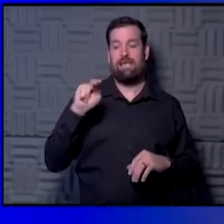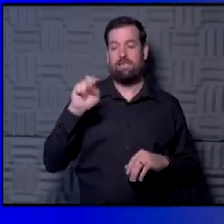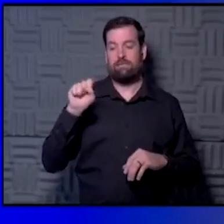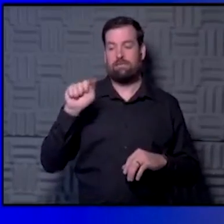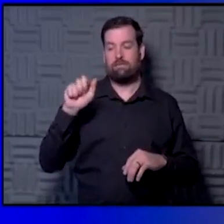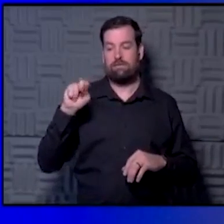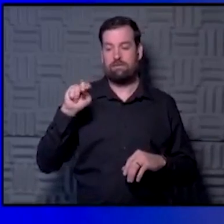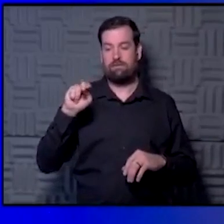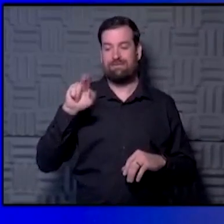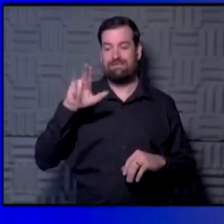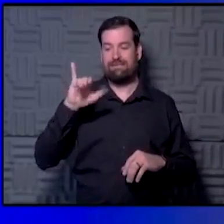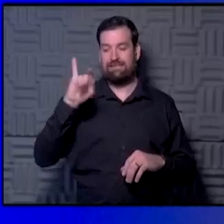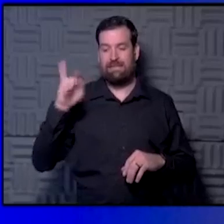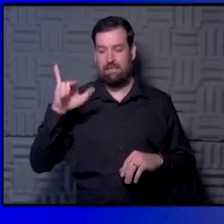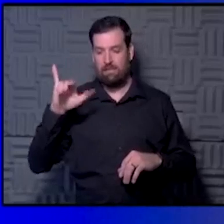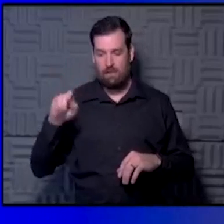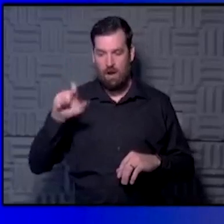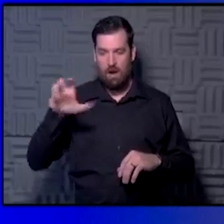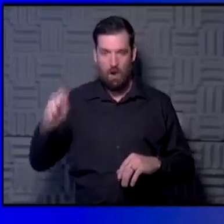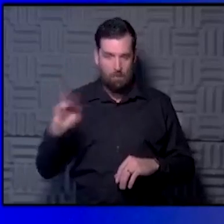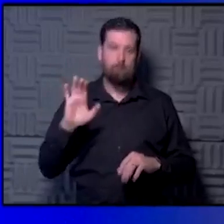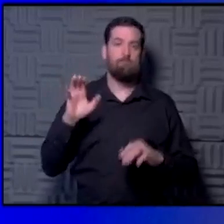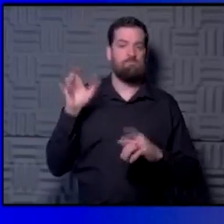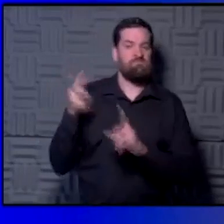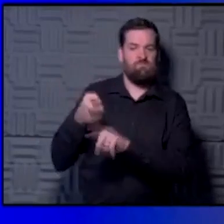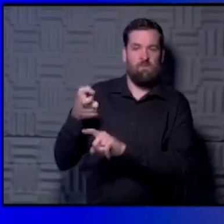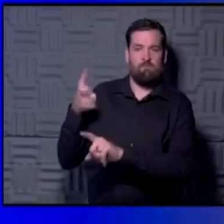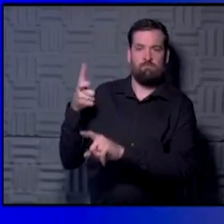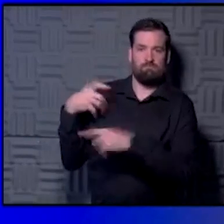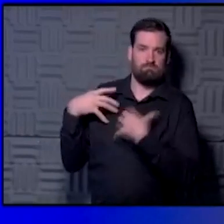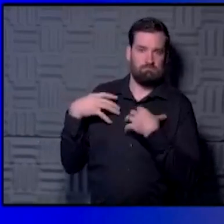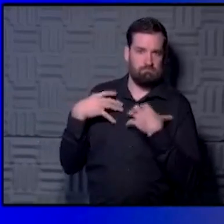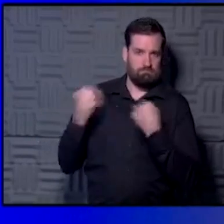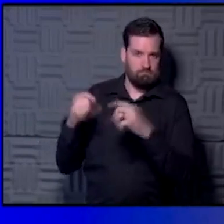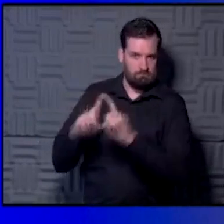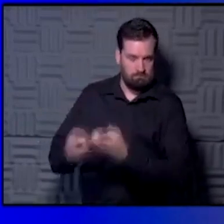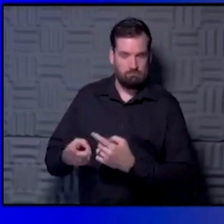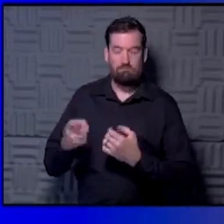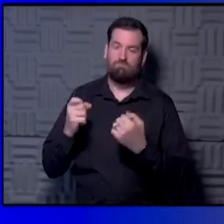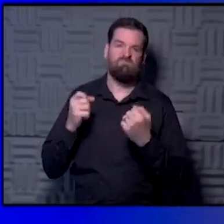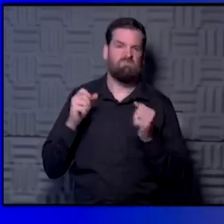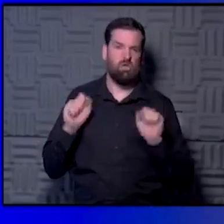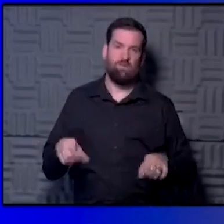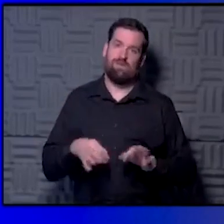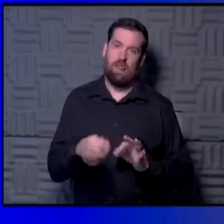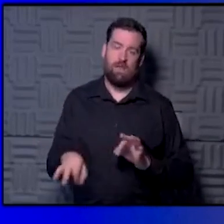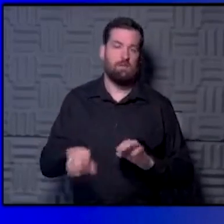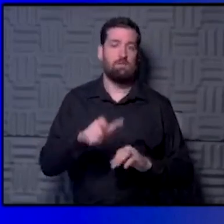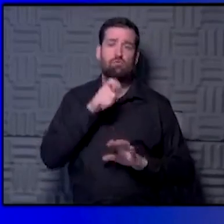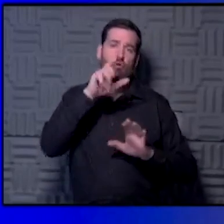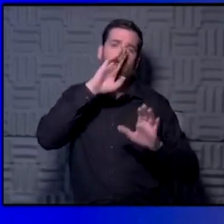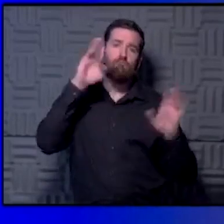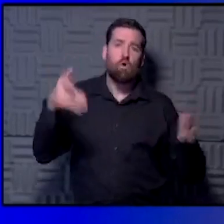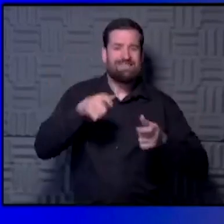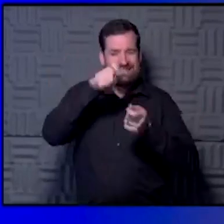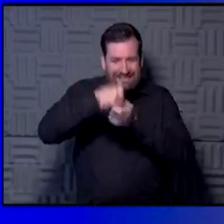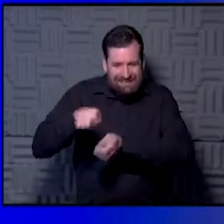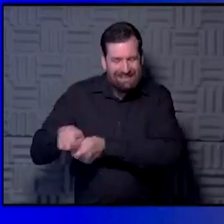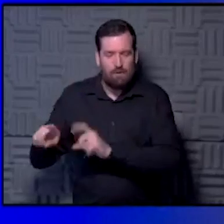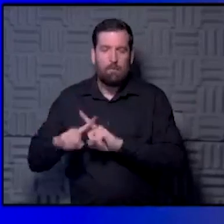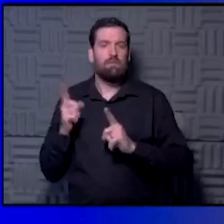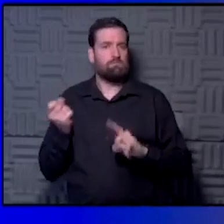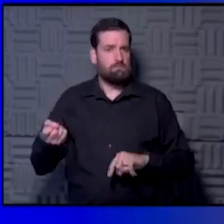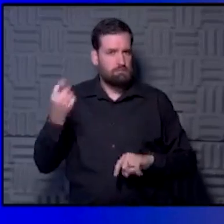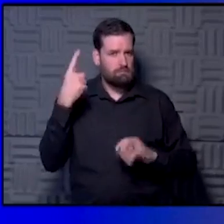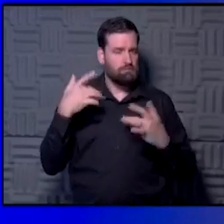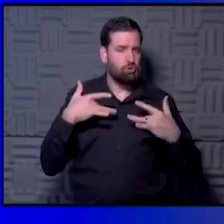they get their information from the county health department. So a lot of it could be variability due to that. I wouldn't focus on those details, but just kind of